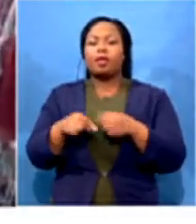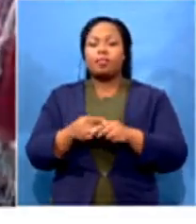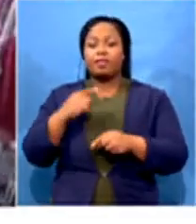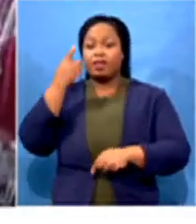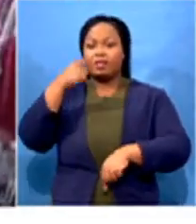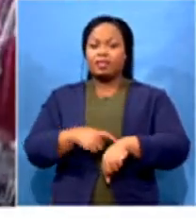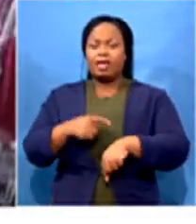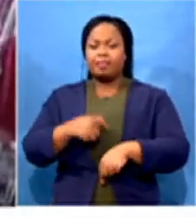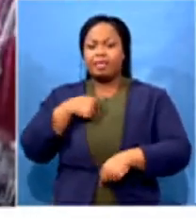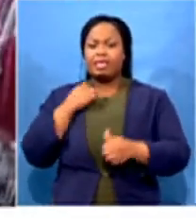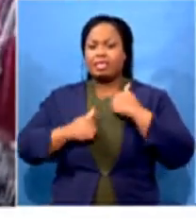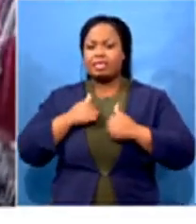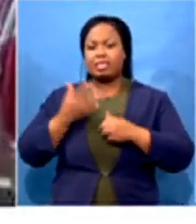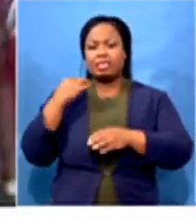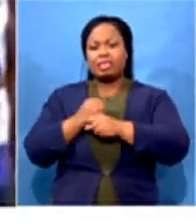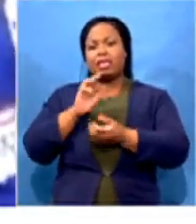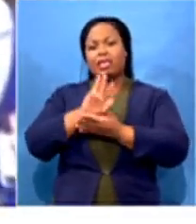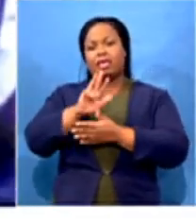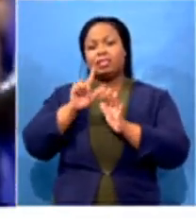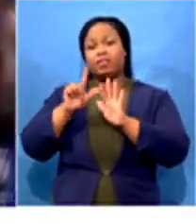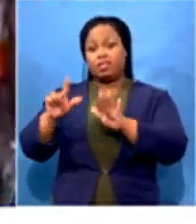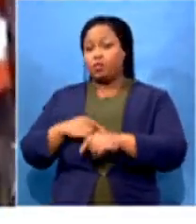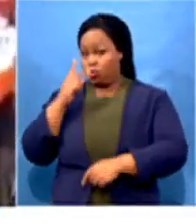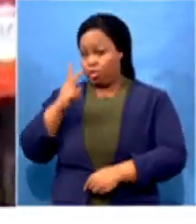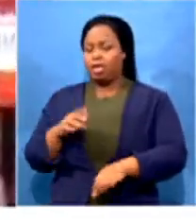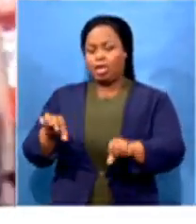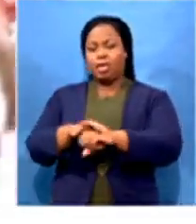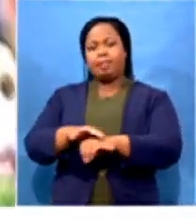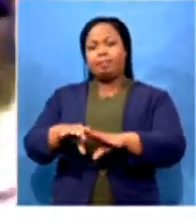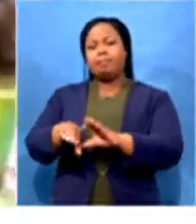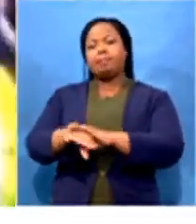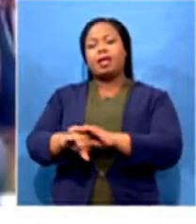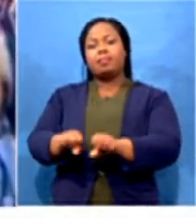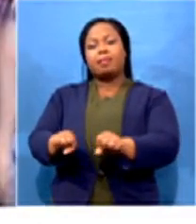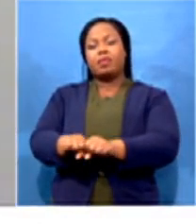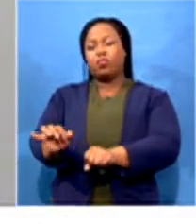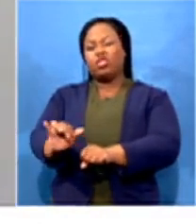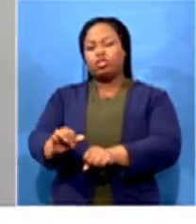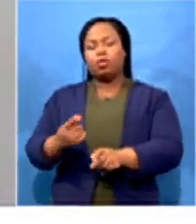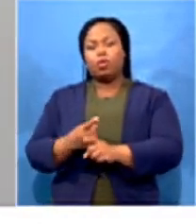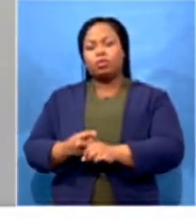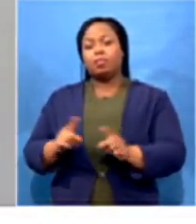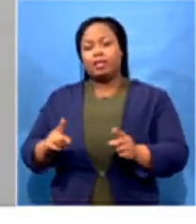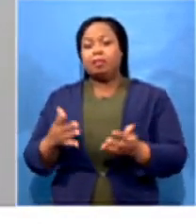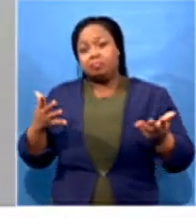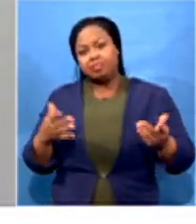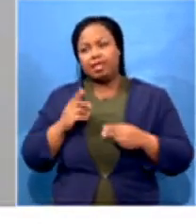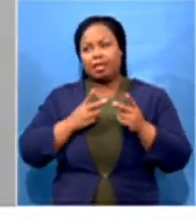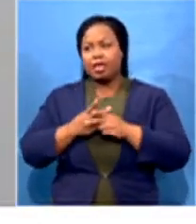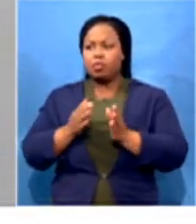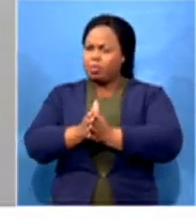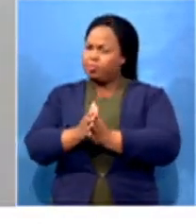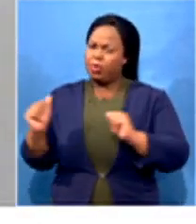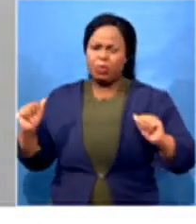first Comrades back in 77, you must see the shoes we wore then. It's a miracle we had feet left afterwards, but we did, and we ran